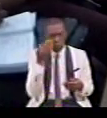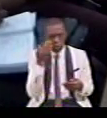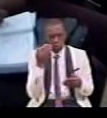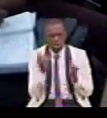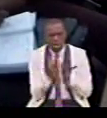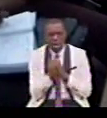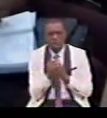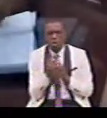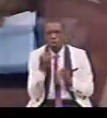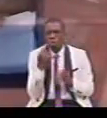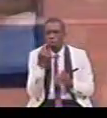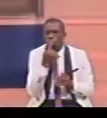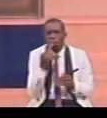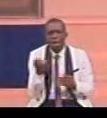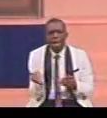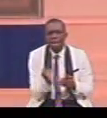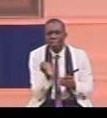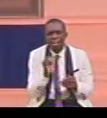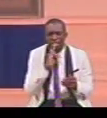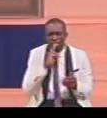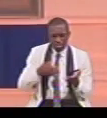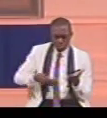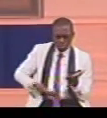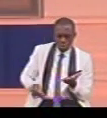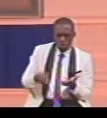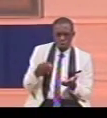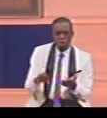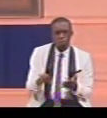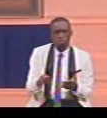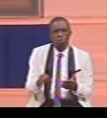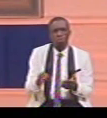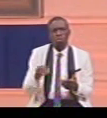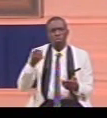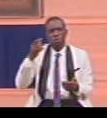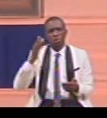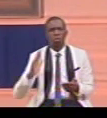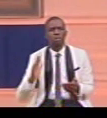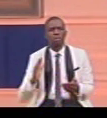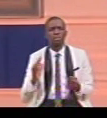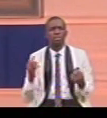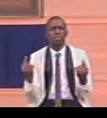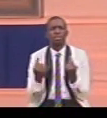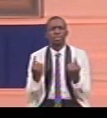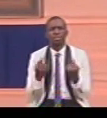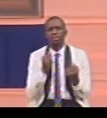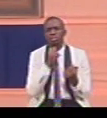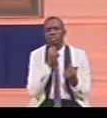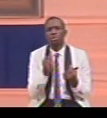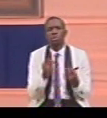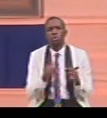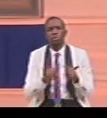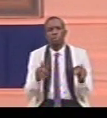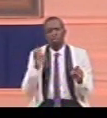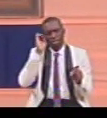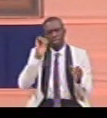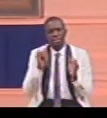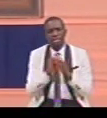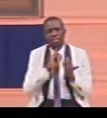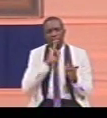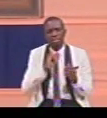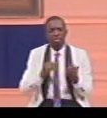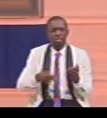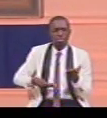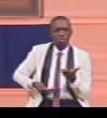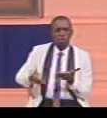God Sinners Notch but he that is begotten of God keepeth himself and that